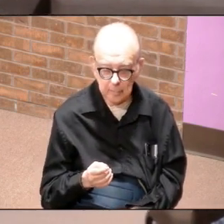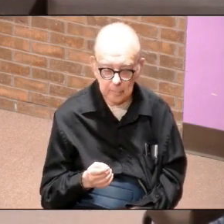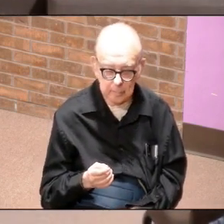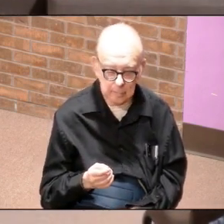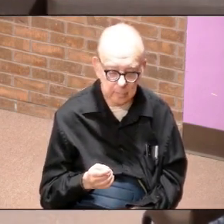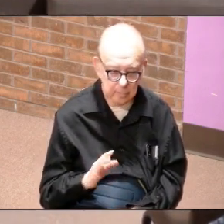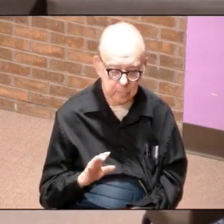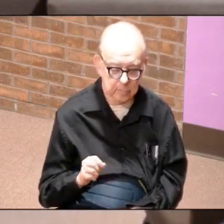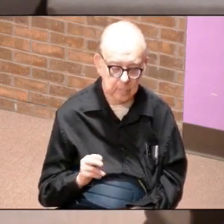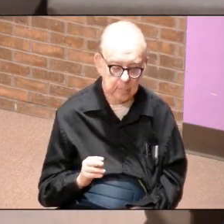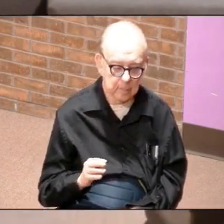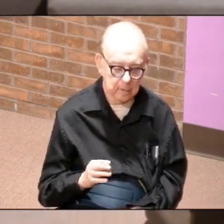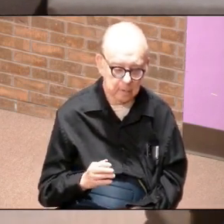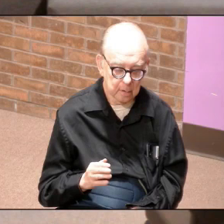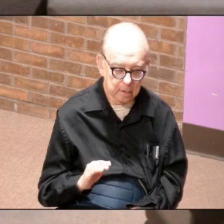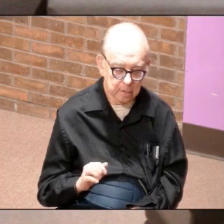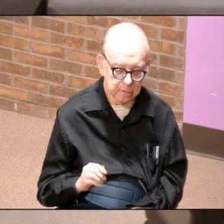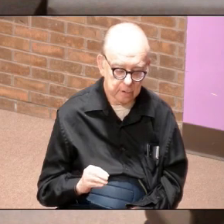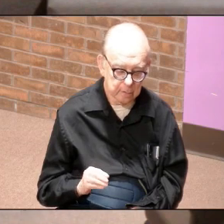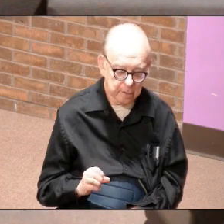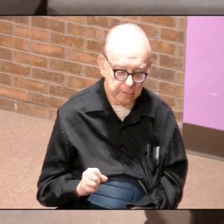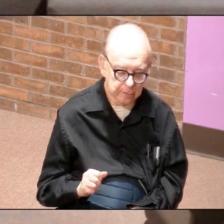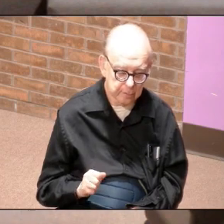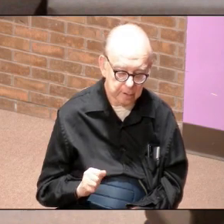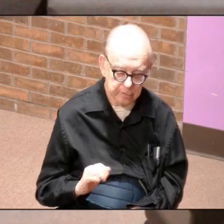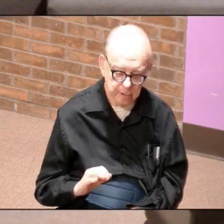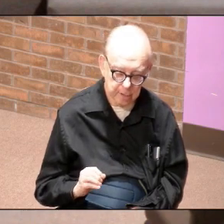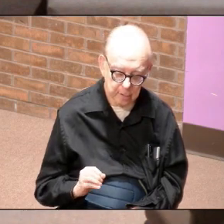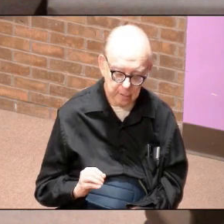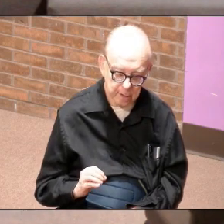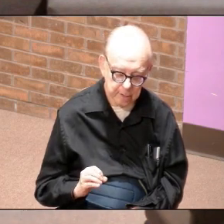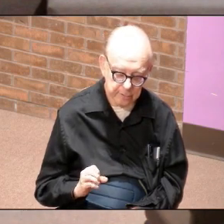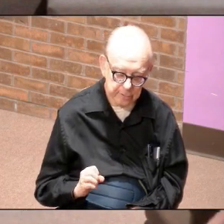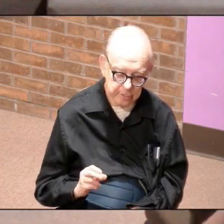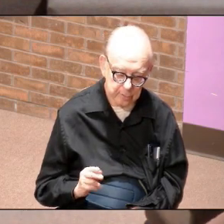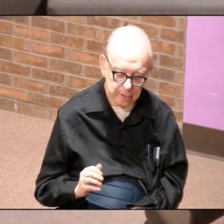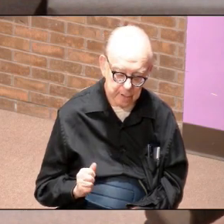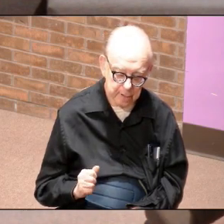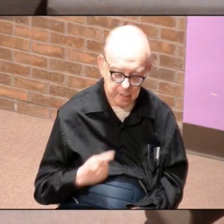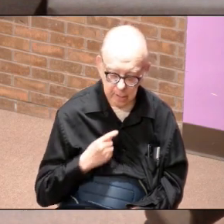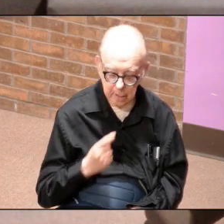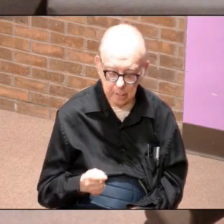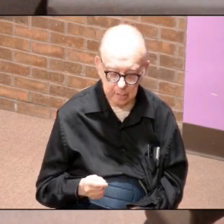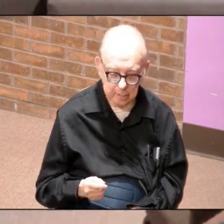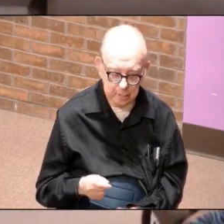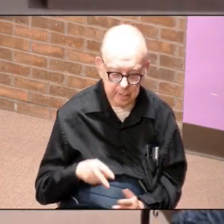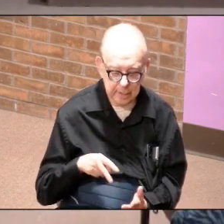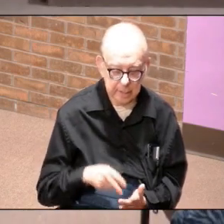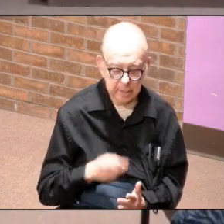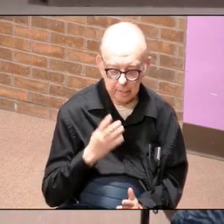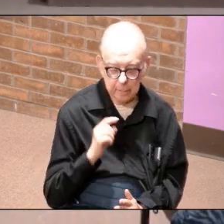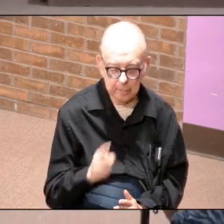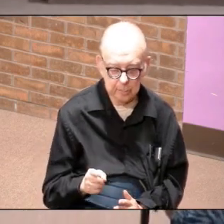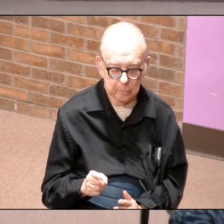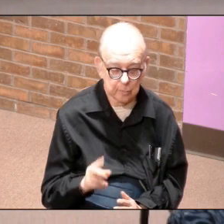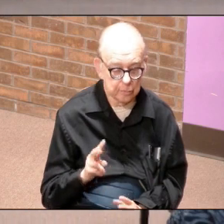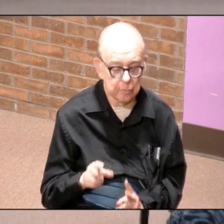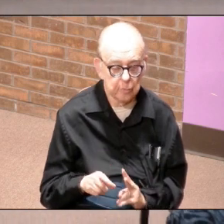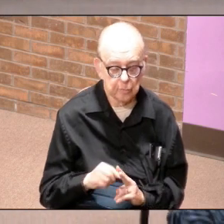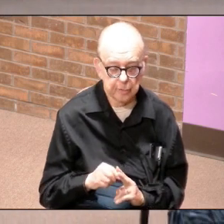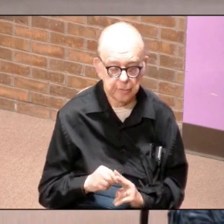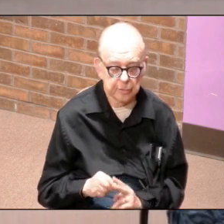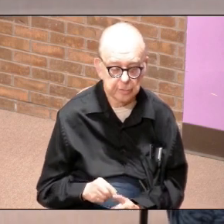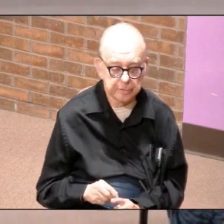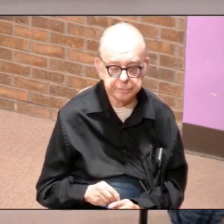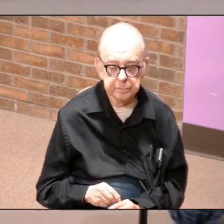or Joshua said, I believe it was, said, stands before you today with two choices,